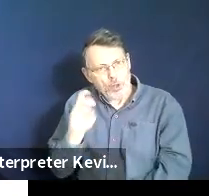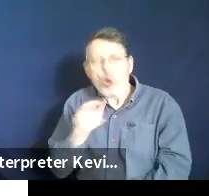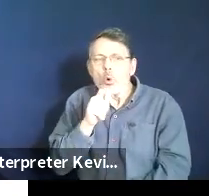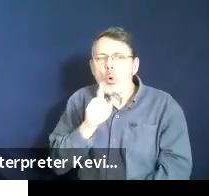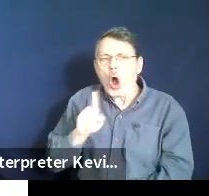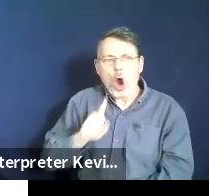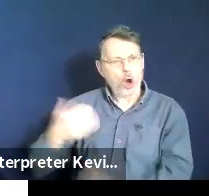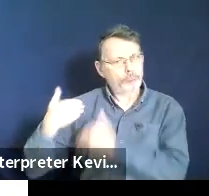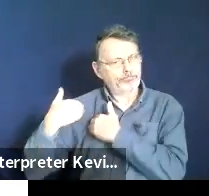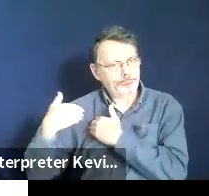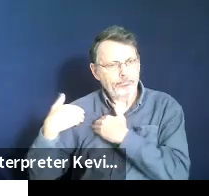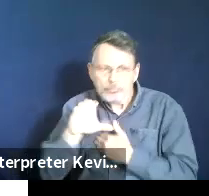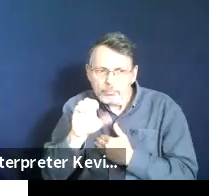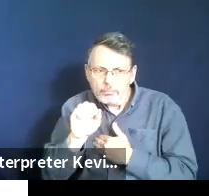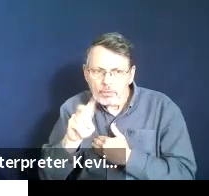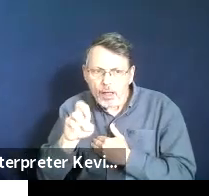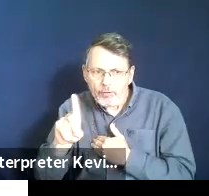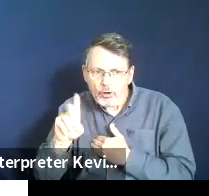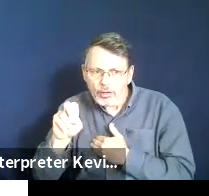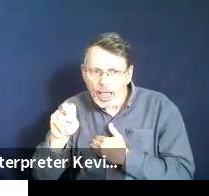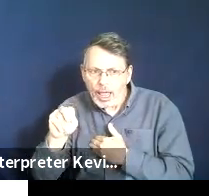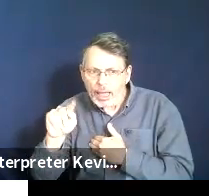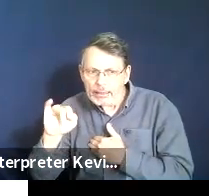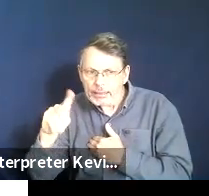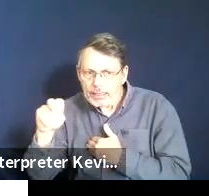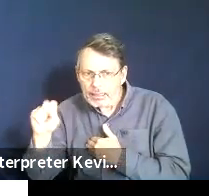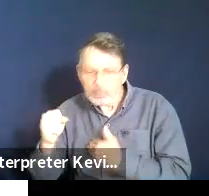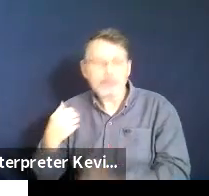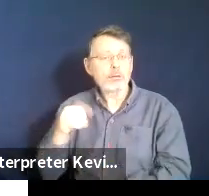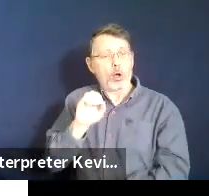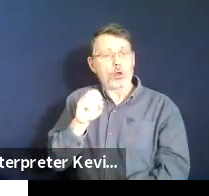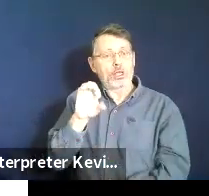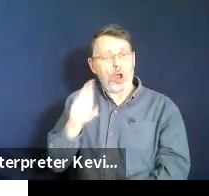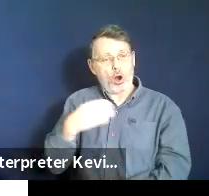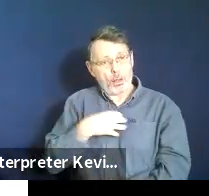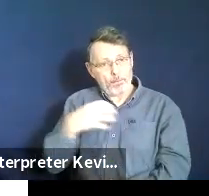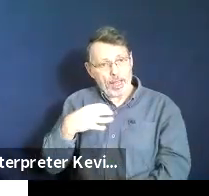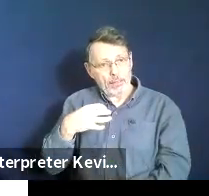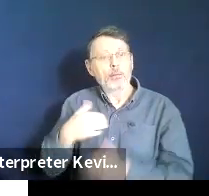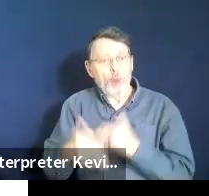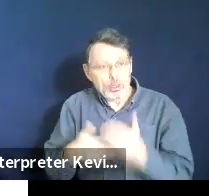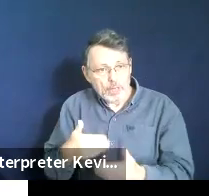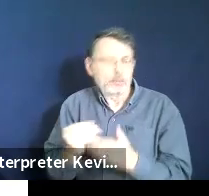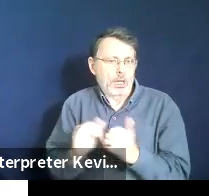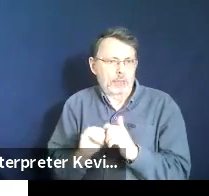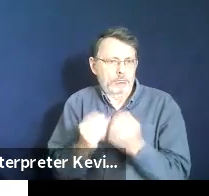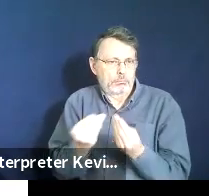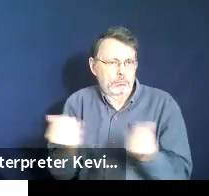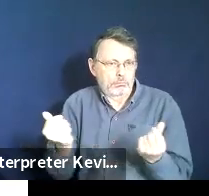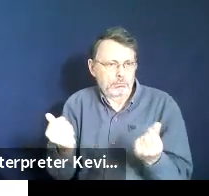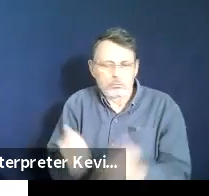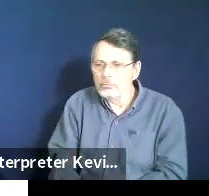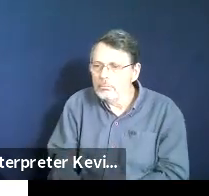entities, OCR's complaint process, and recent resolution agreements. Today's